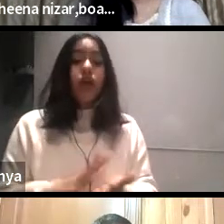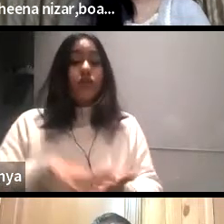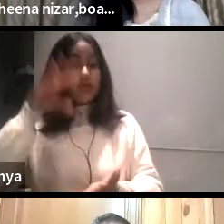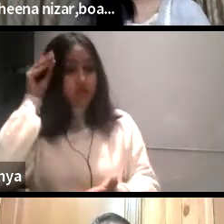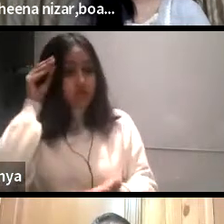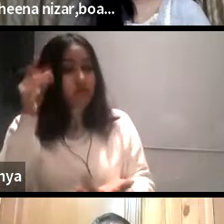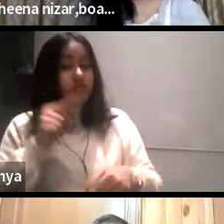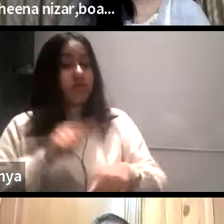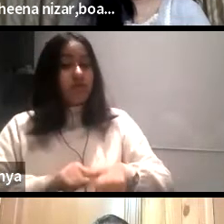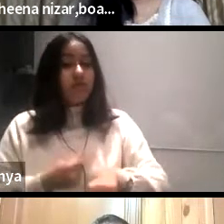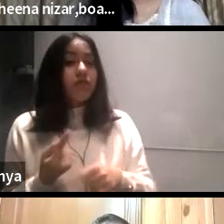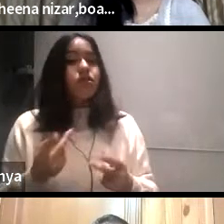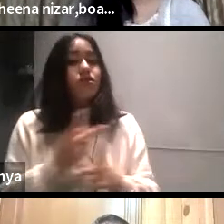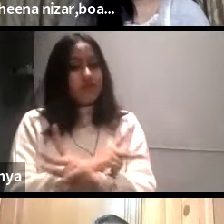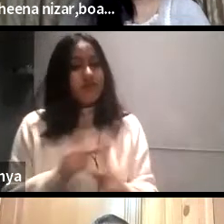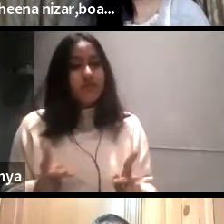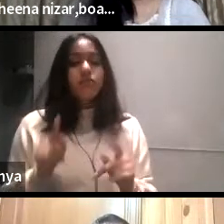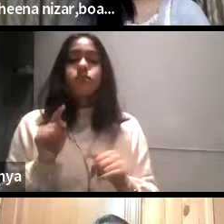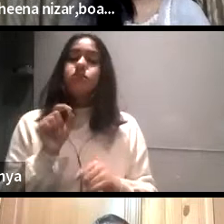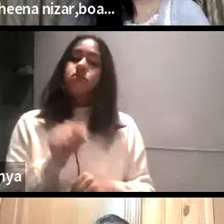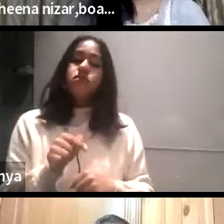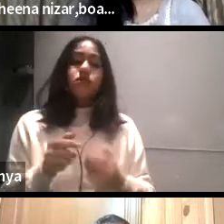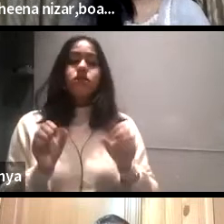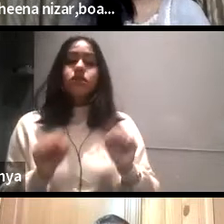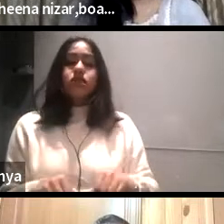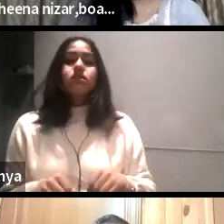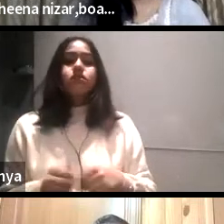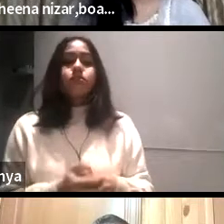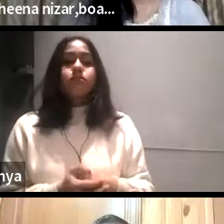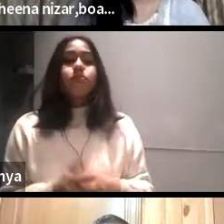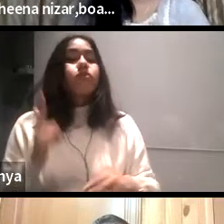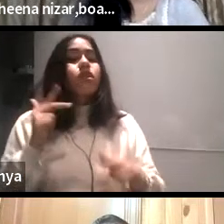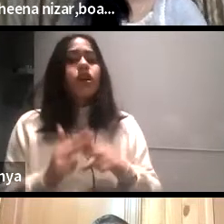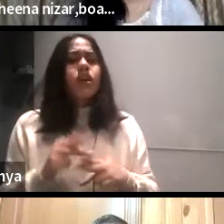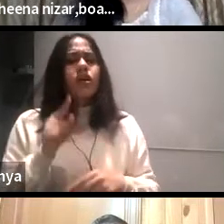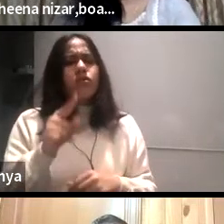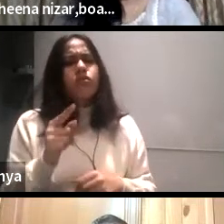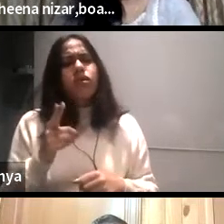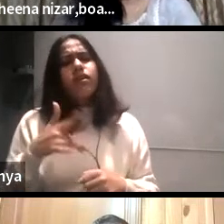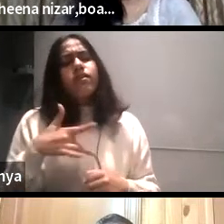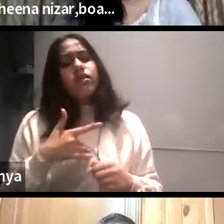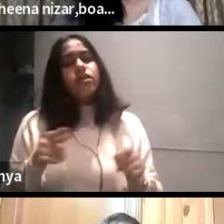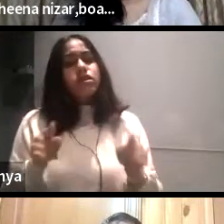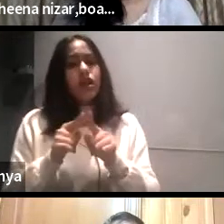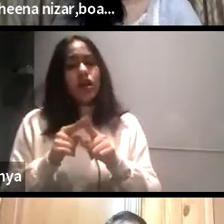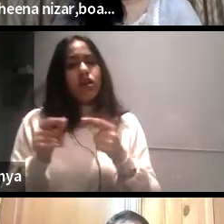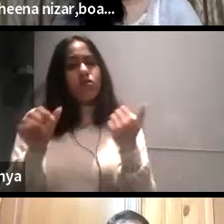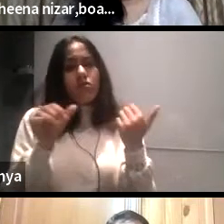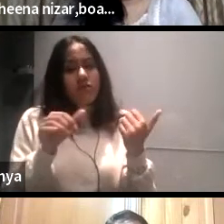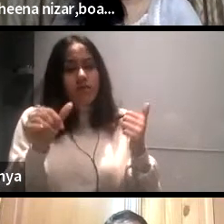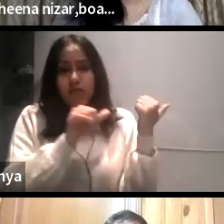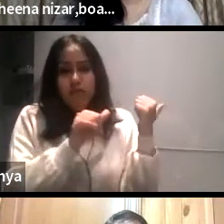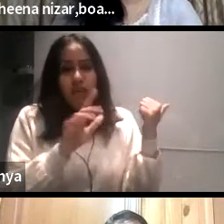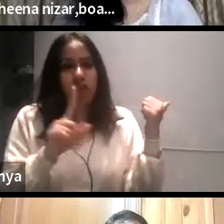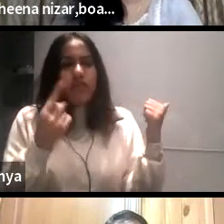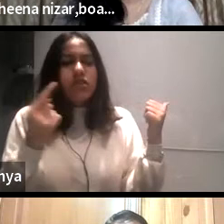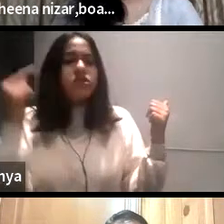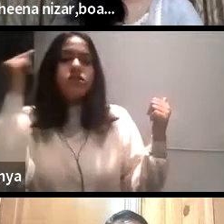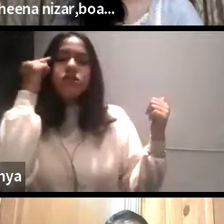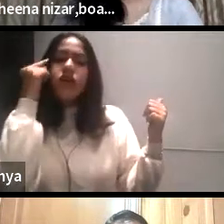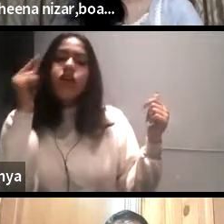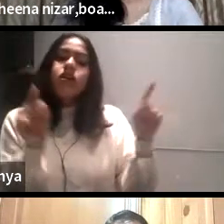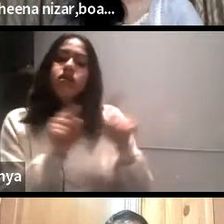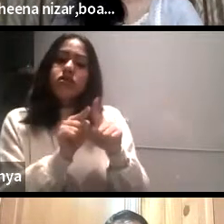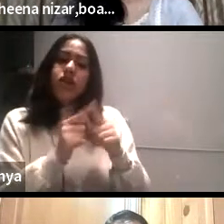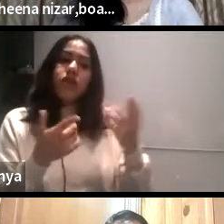and opportunities. That's what it is. So when you look before that, everything we were thinking that we need